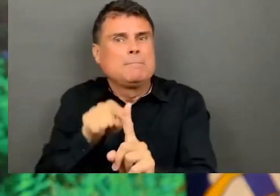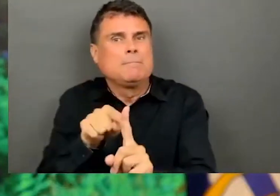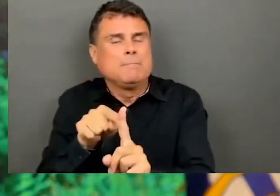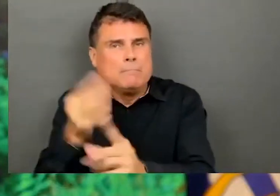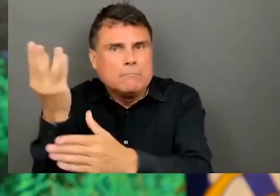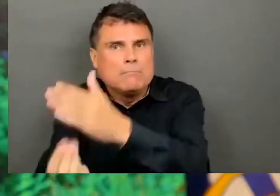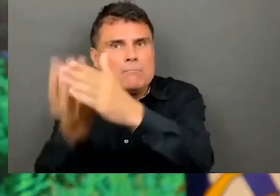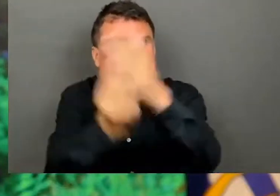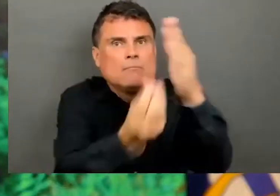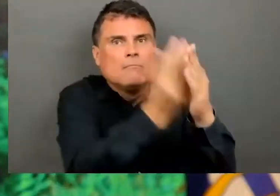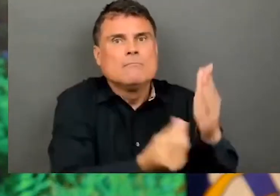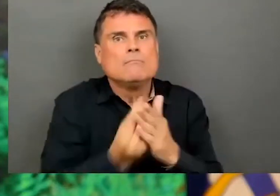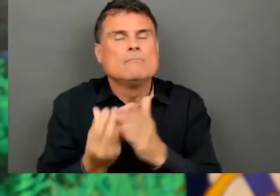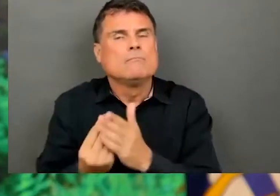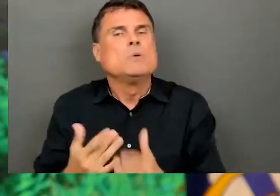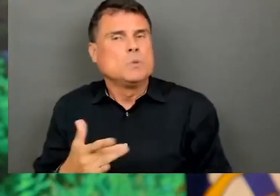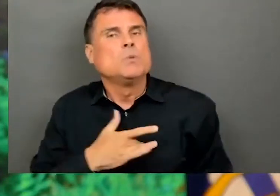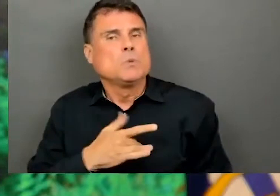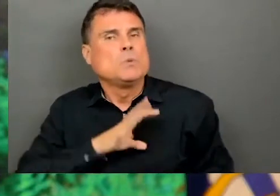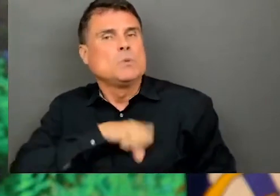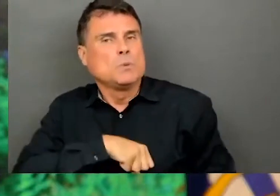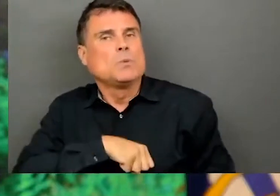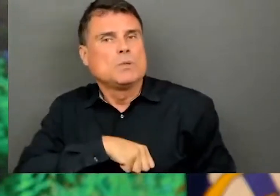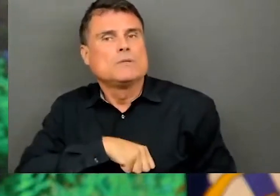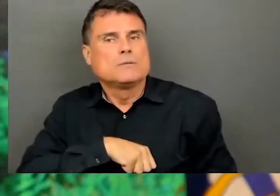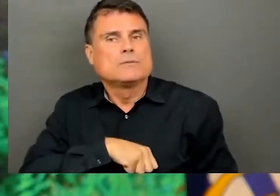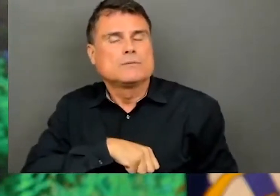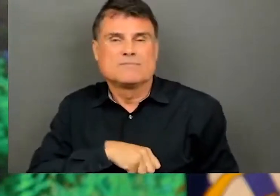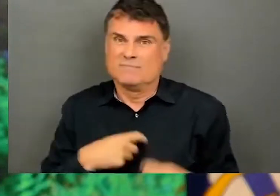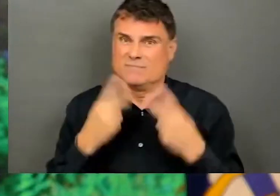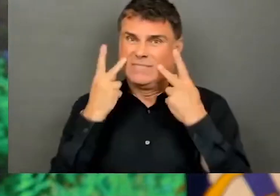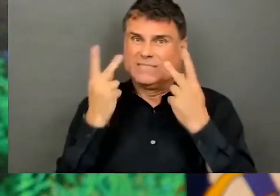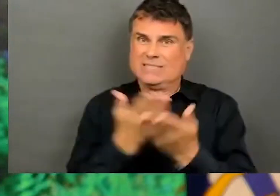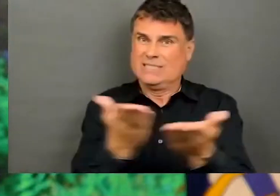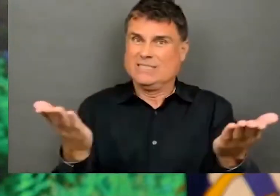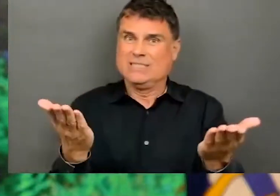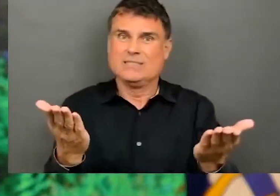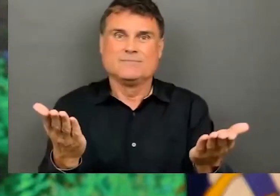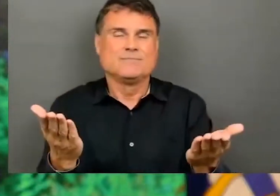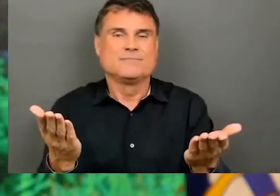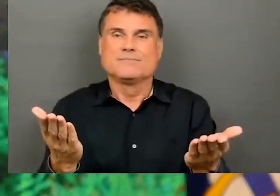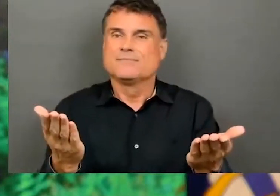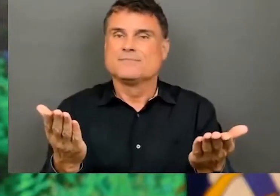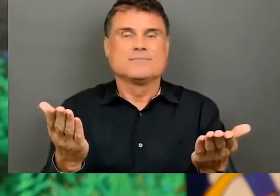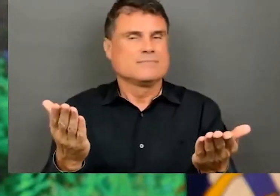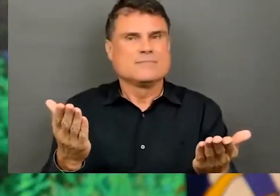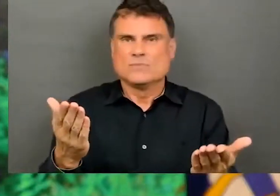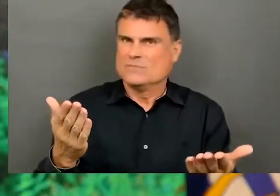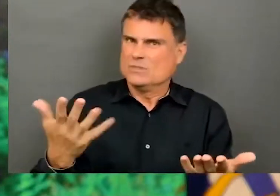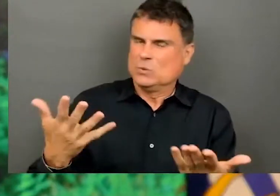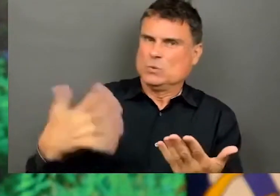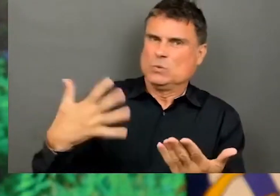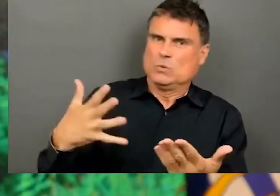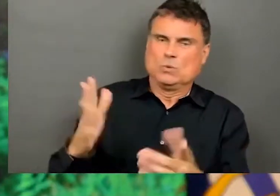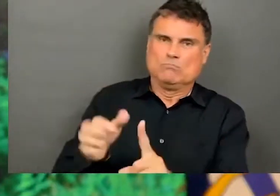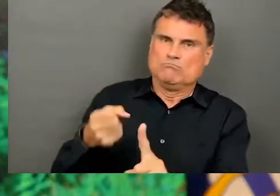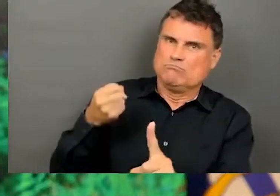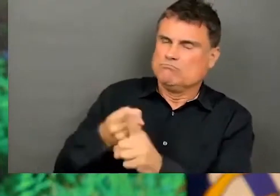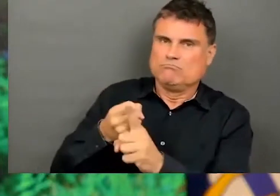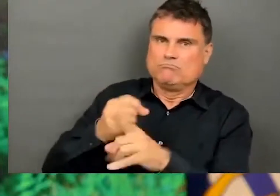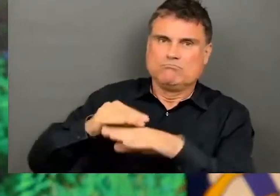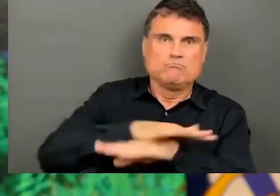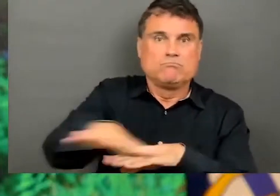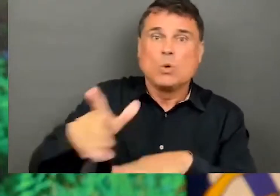illicit and toxic drugs on BC First Nations, the FNHA is supportive of new